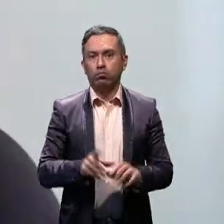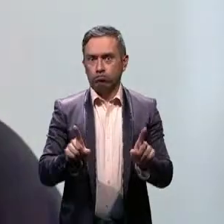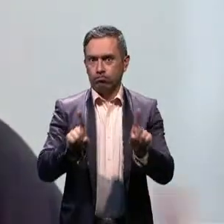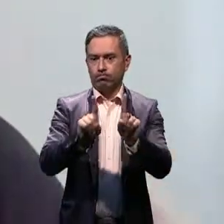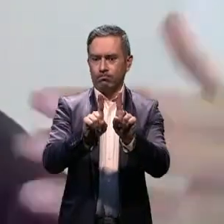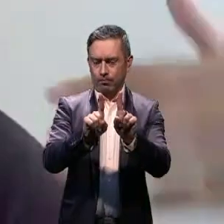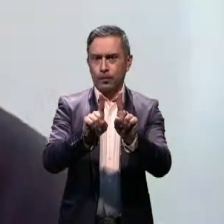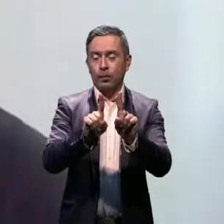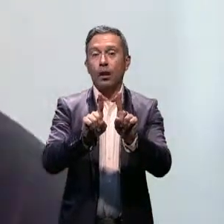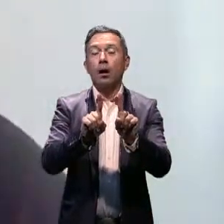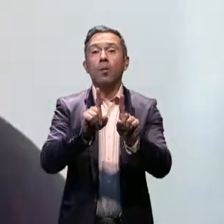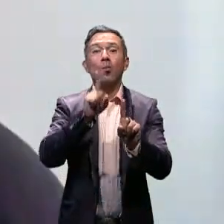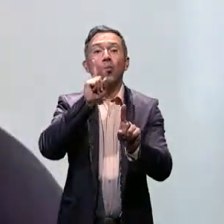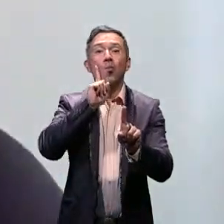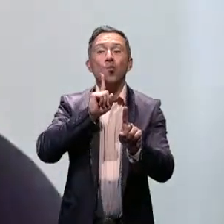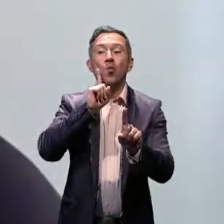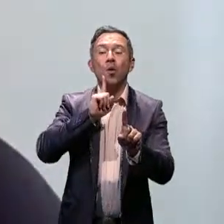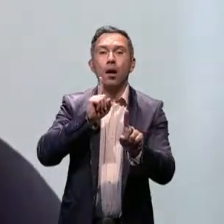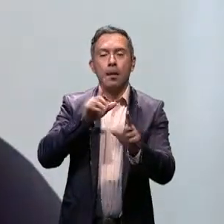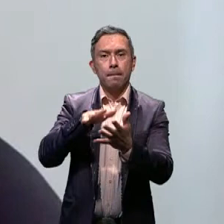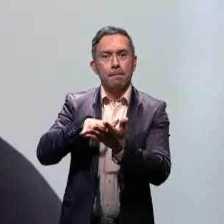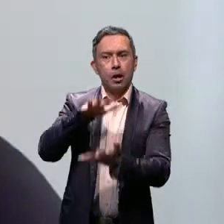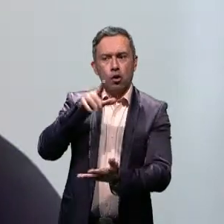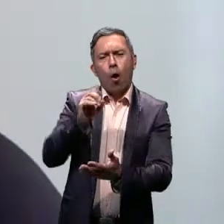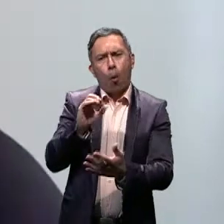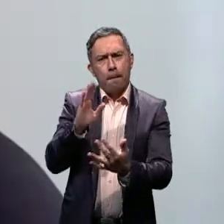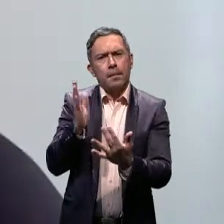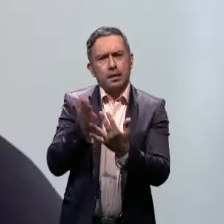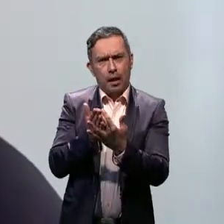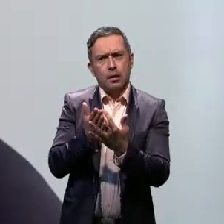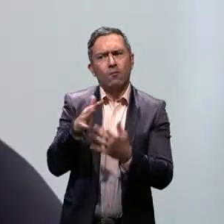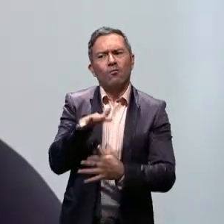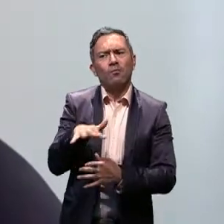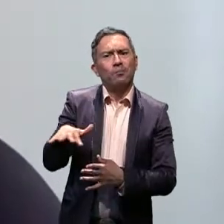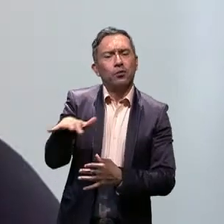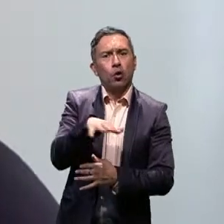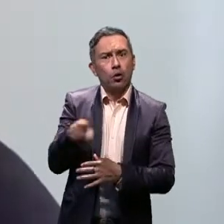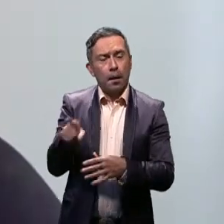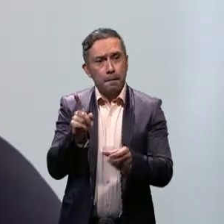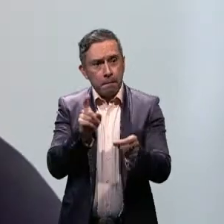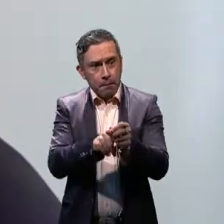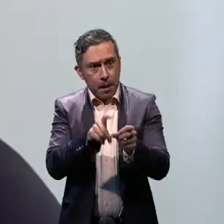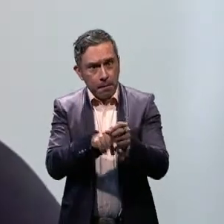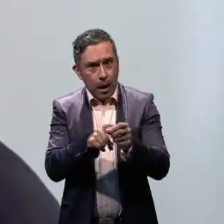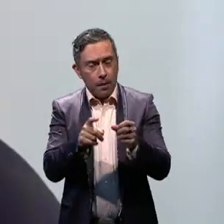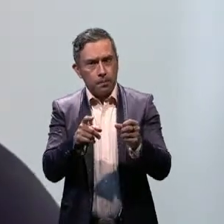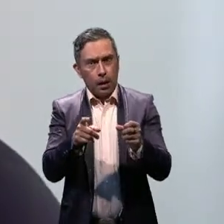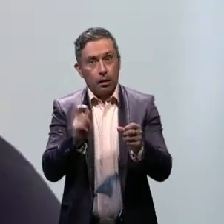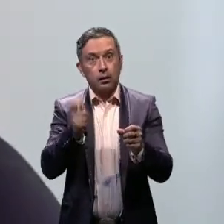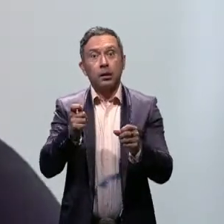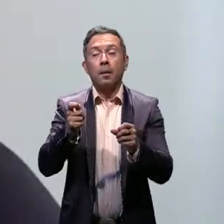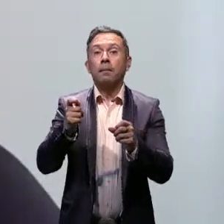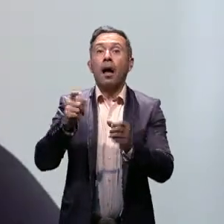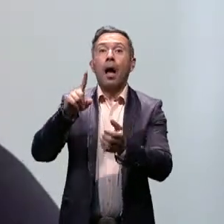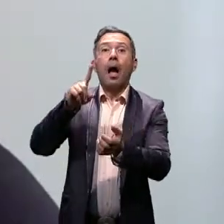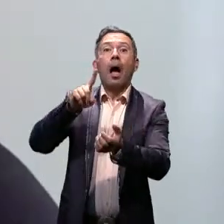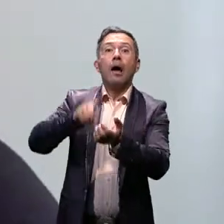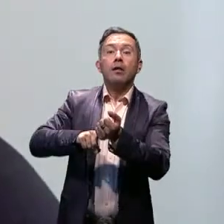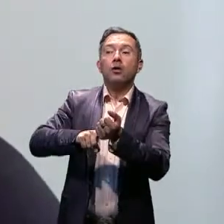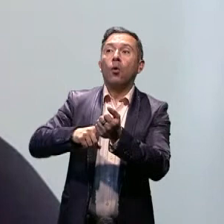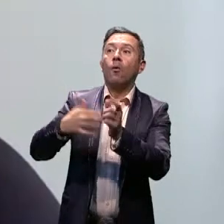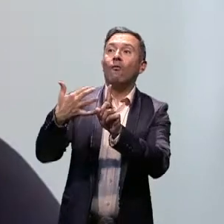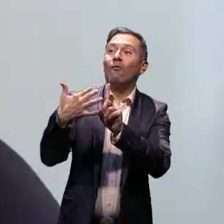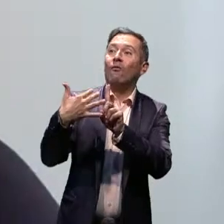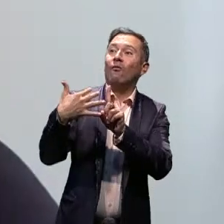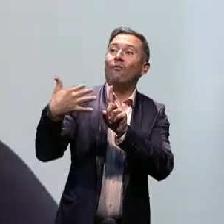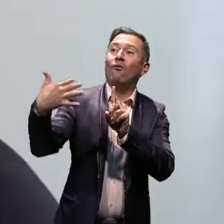that this percentage of women that are participating truly be representative of all the women